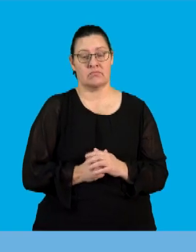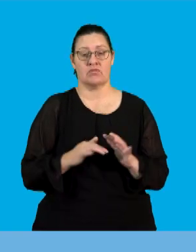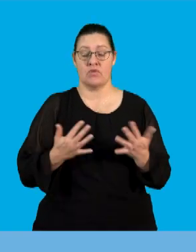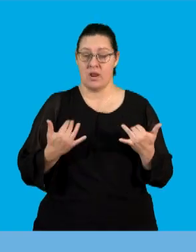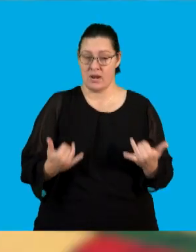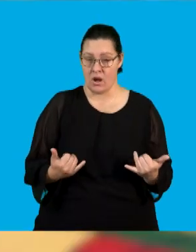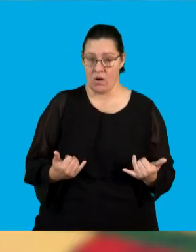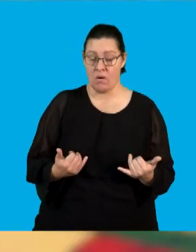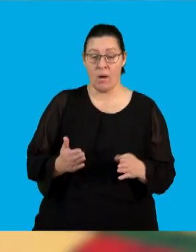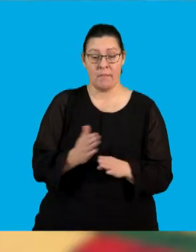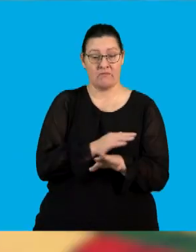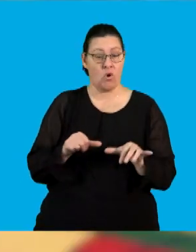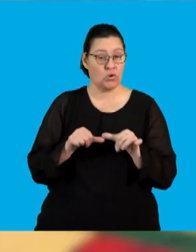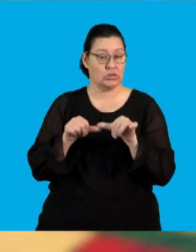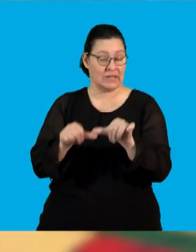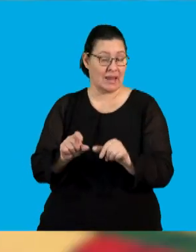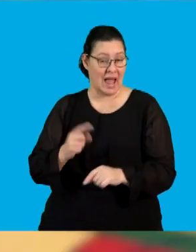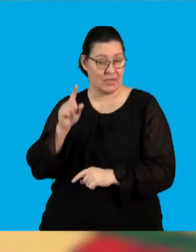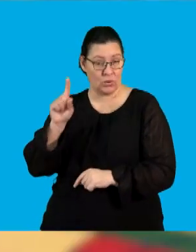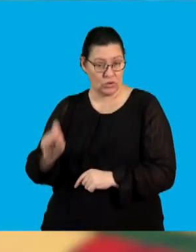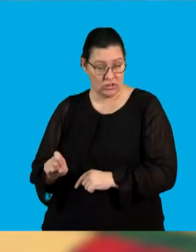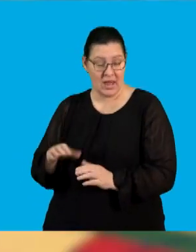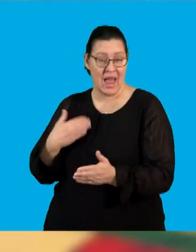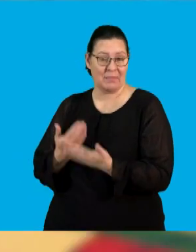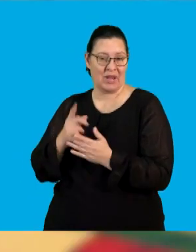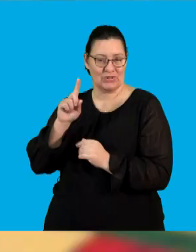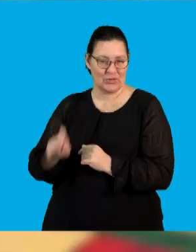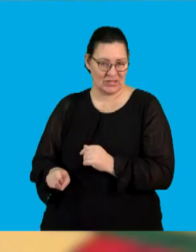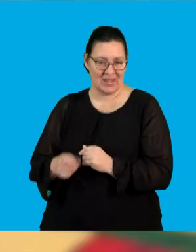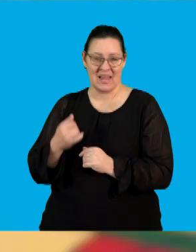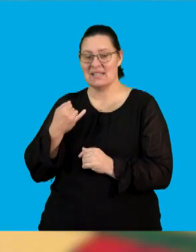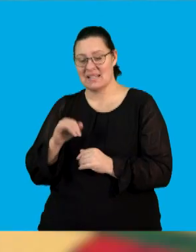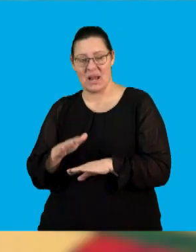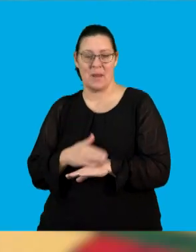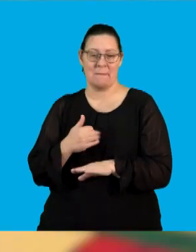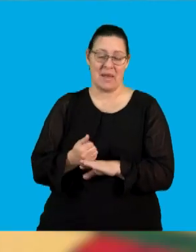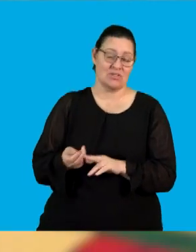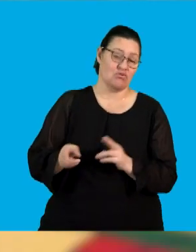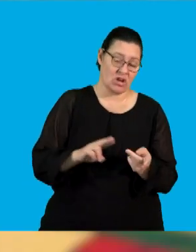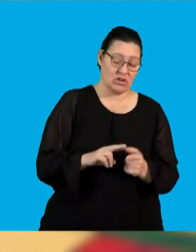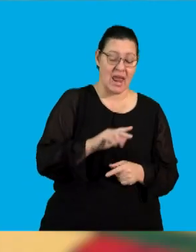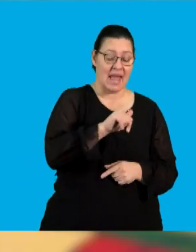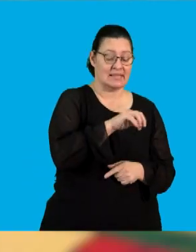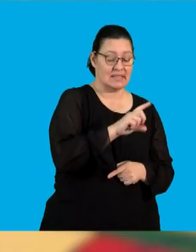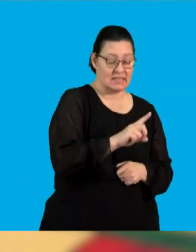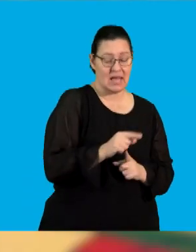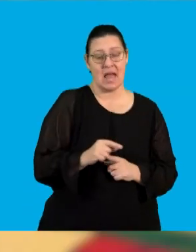low pH. So now, before moving on to the next part of questions, which are the application questions, and they are still based on the